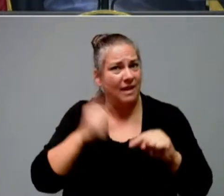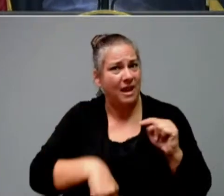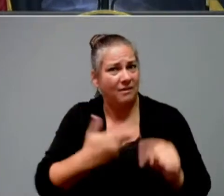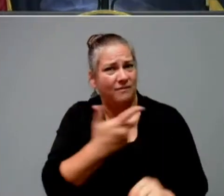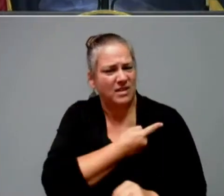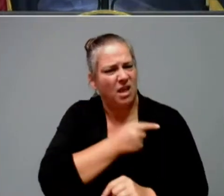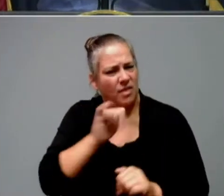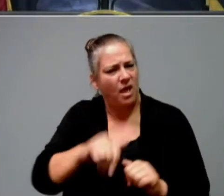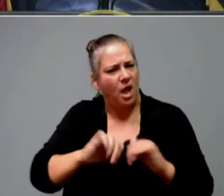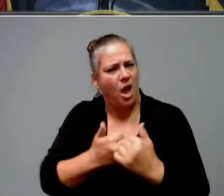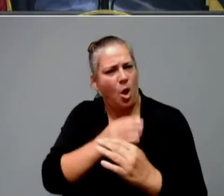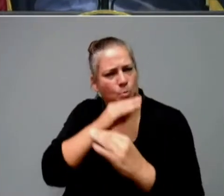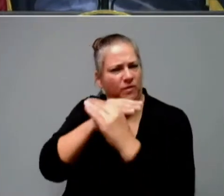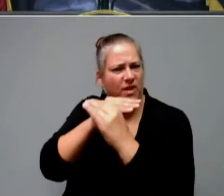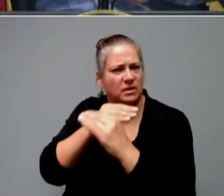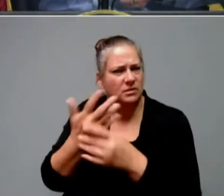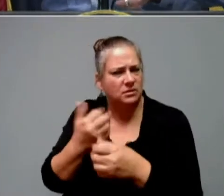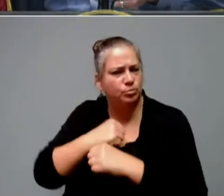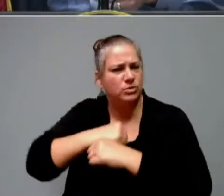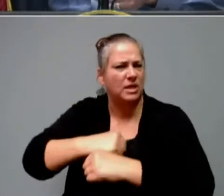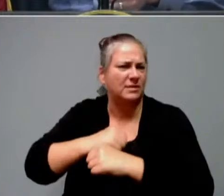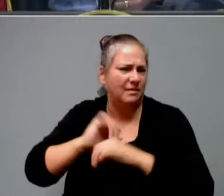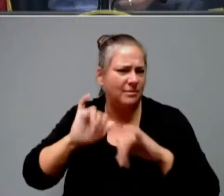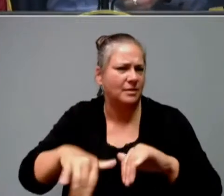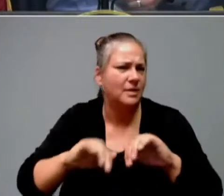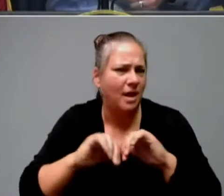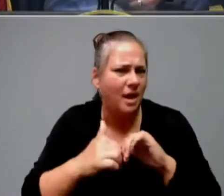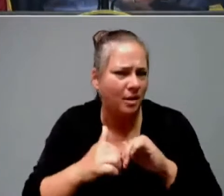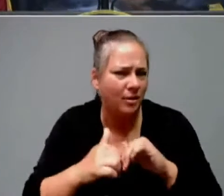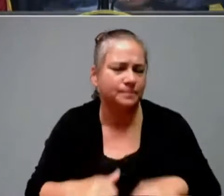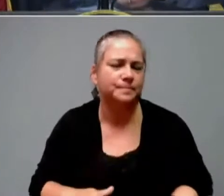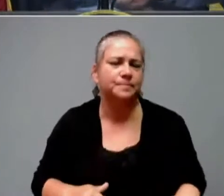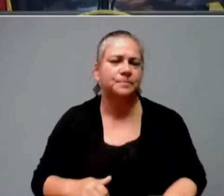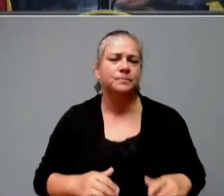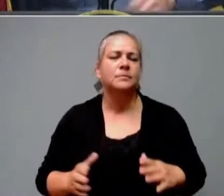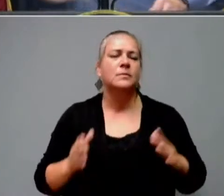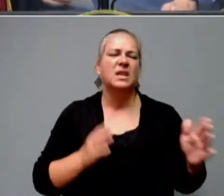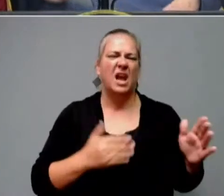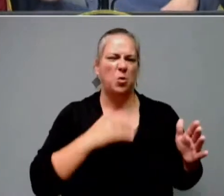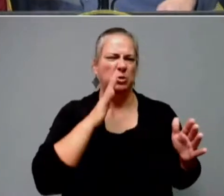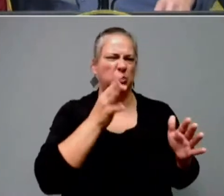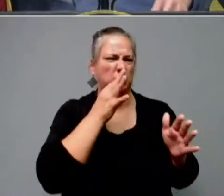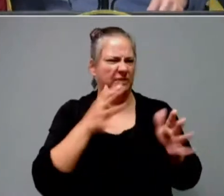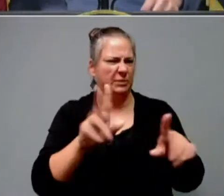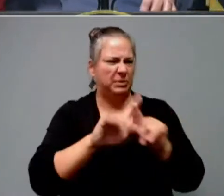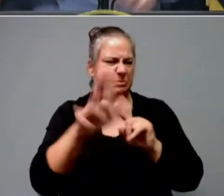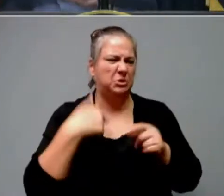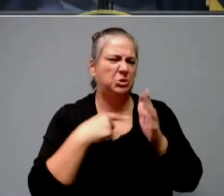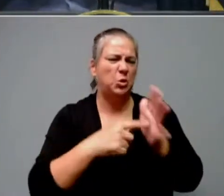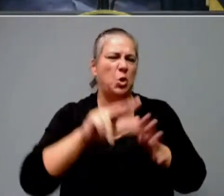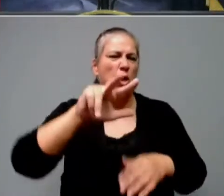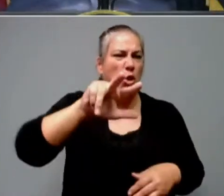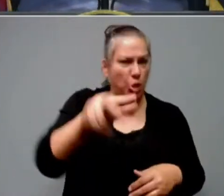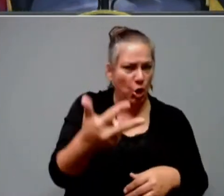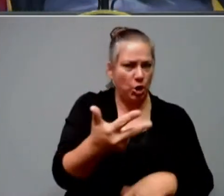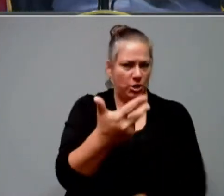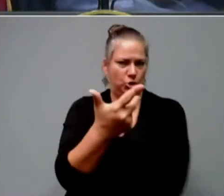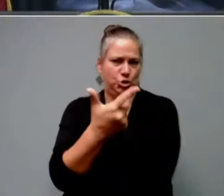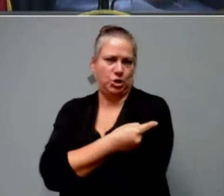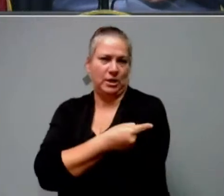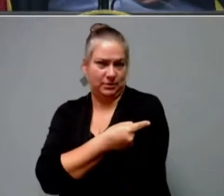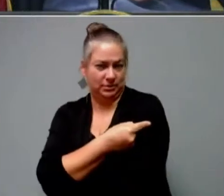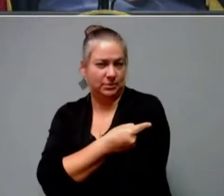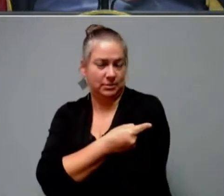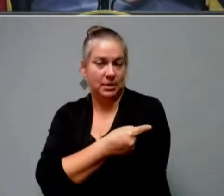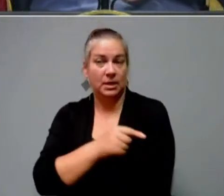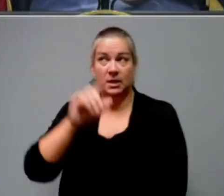real quick on the third dose, and then I'll come to the myths, and then I'll be finished. So if you can put up the first to the third dose slides, please. So the